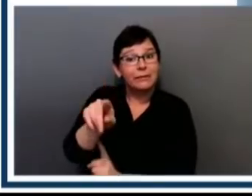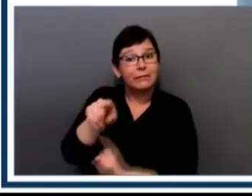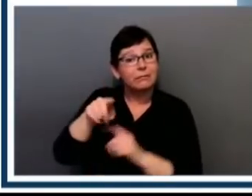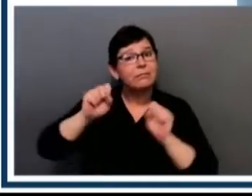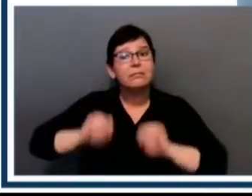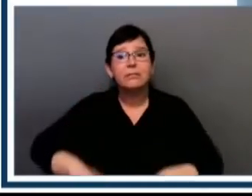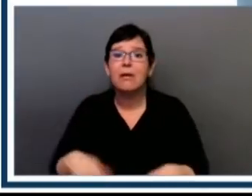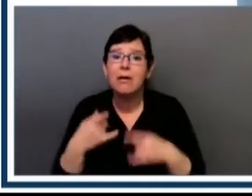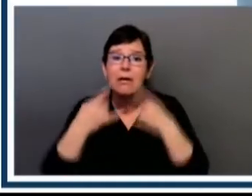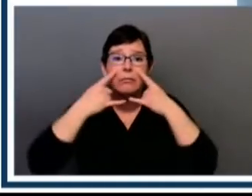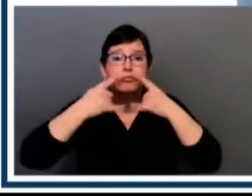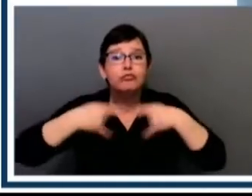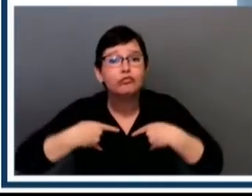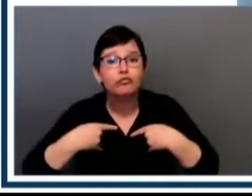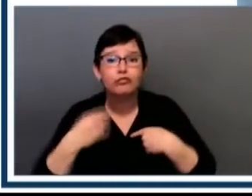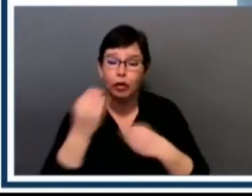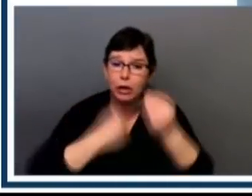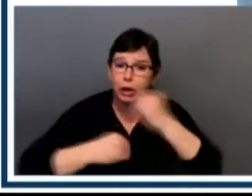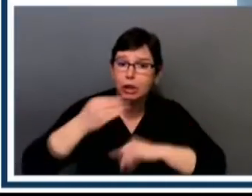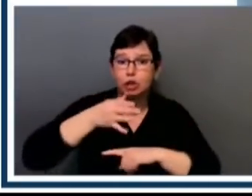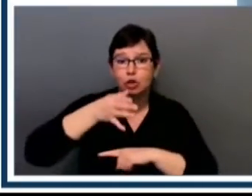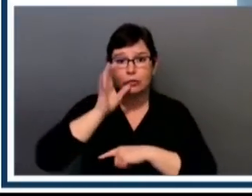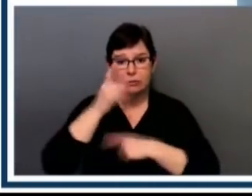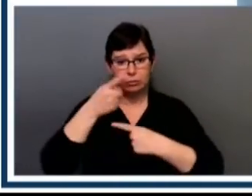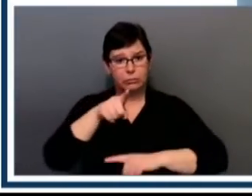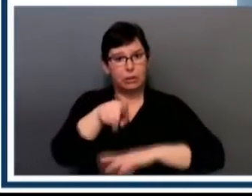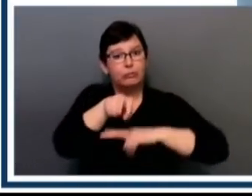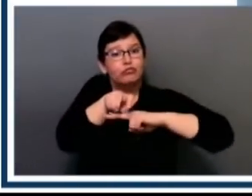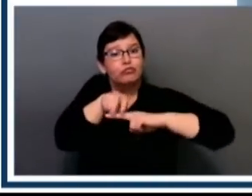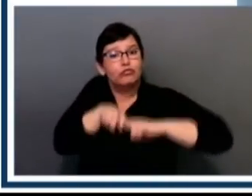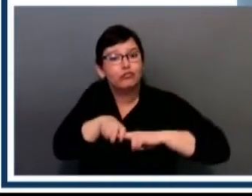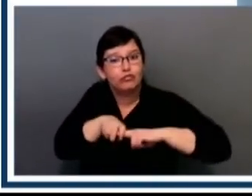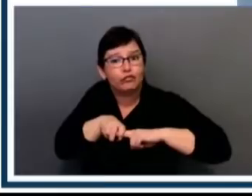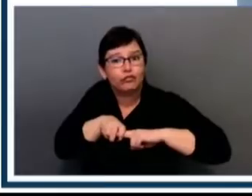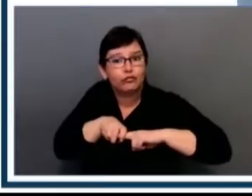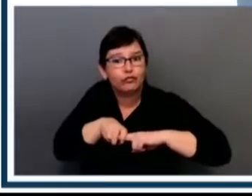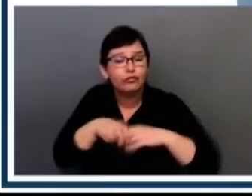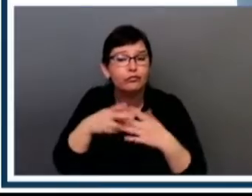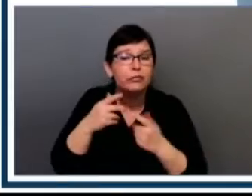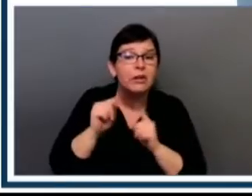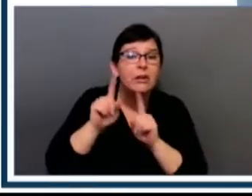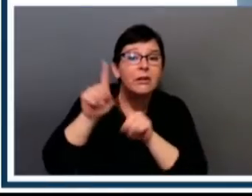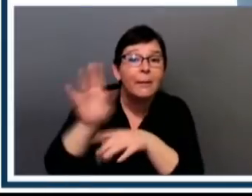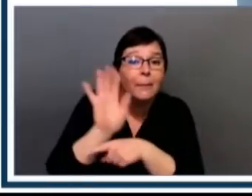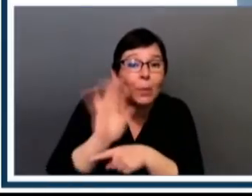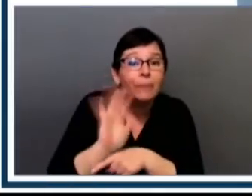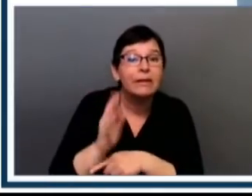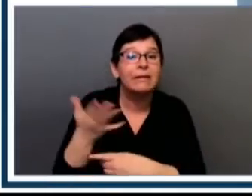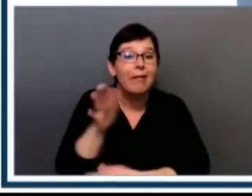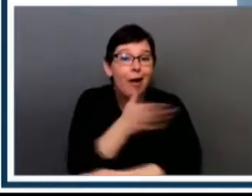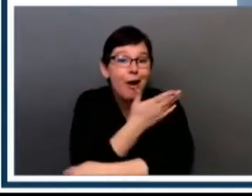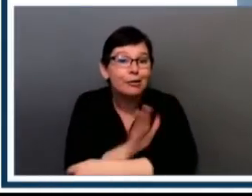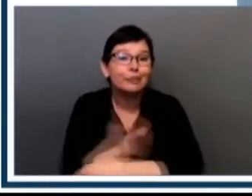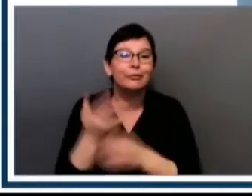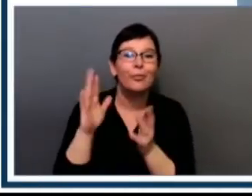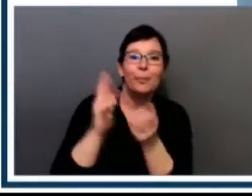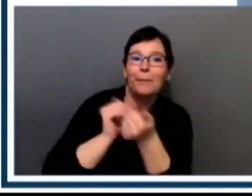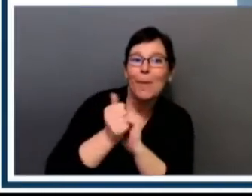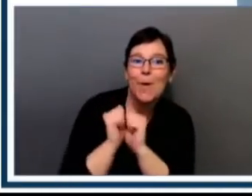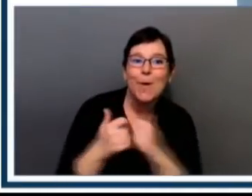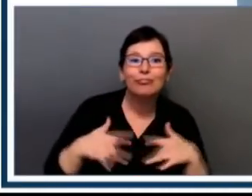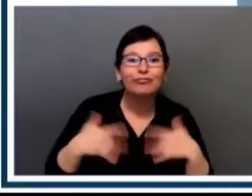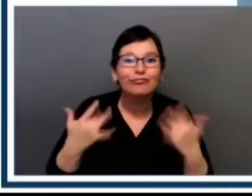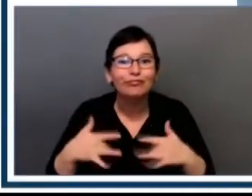We all know that there is some risk of exposure when we're out and about, but we also know how to reduce our risk. And we know to stay home and